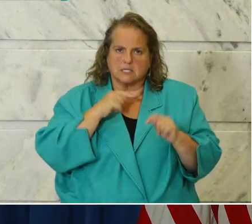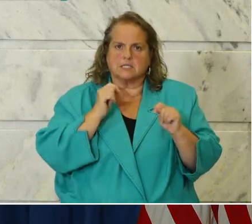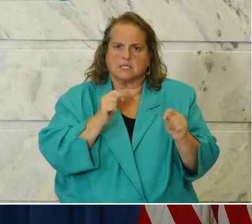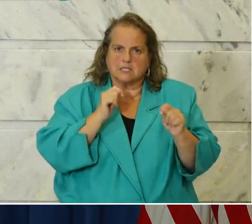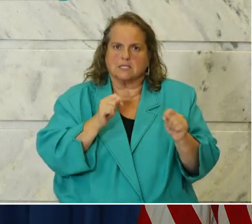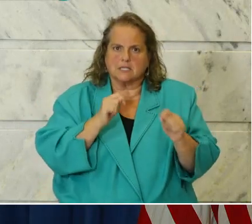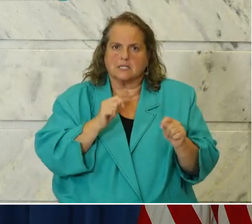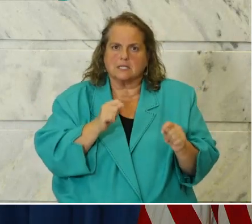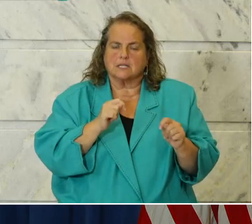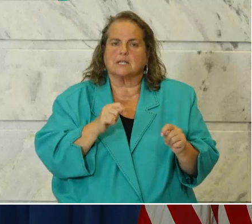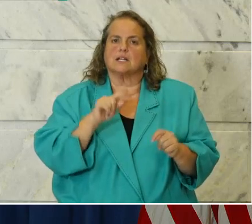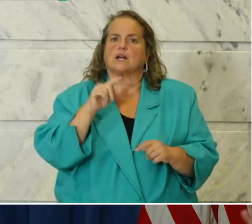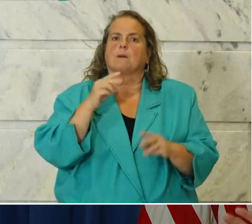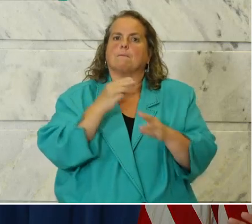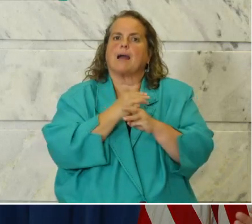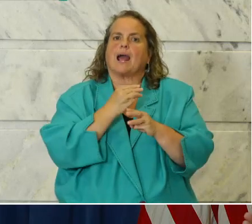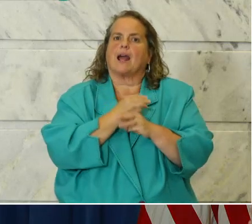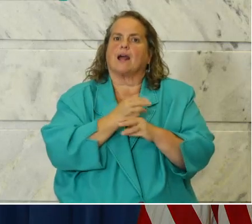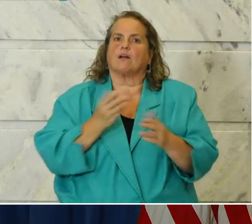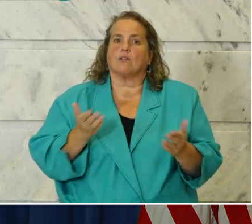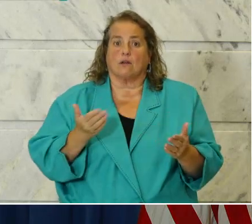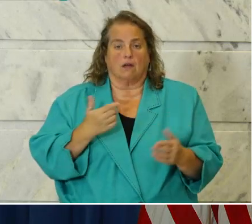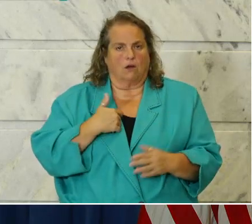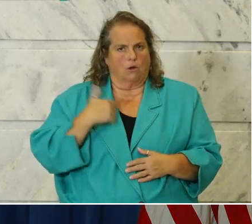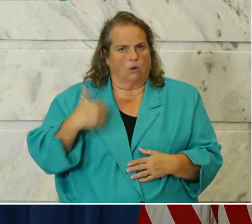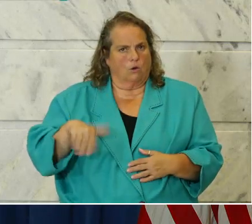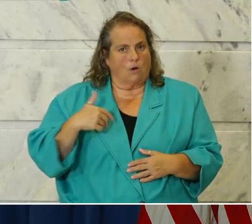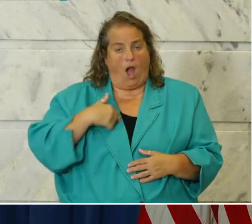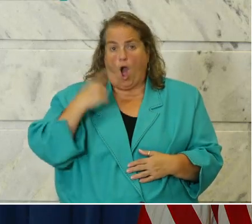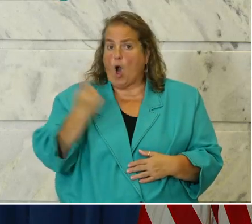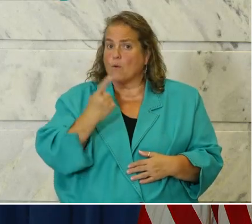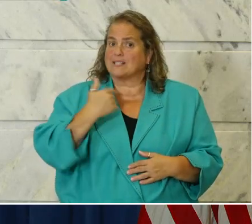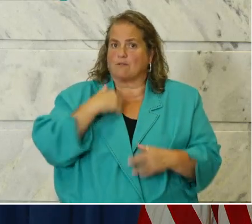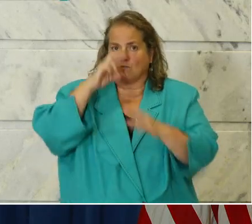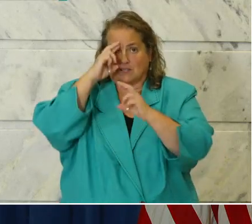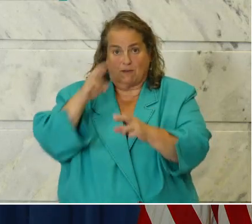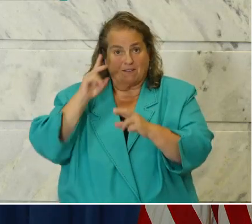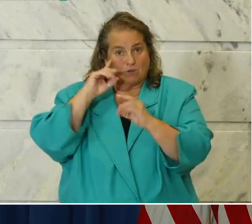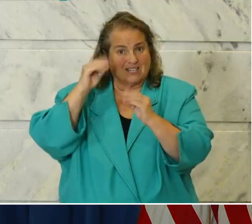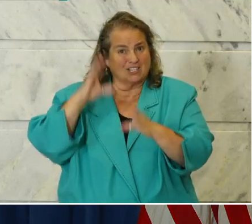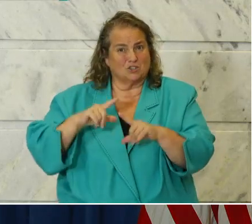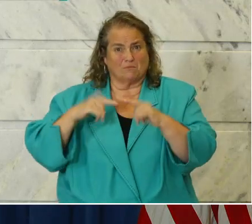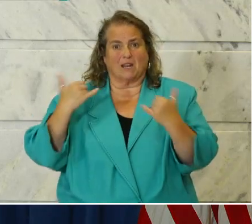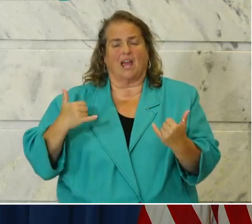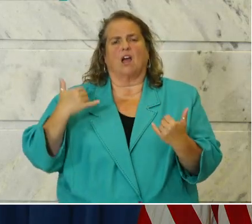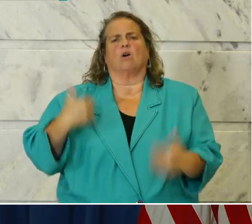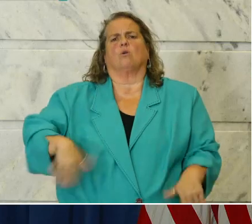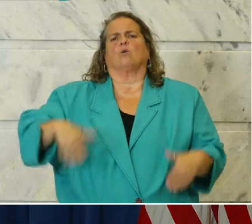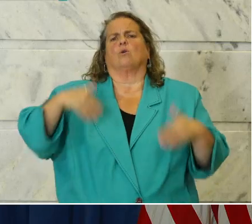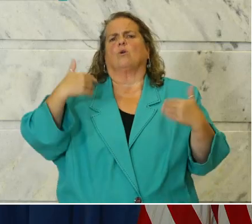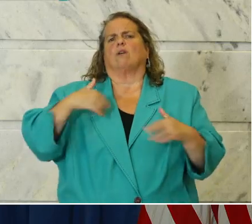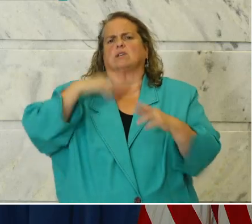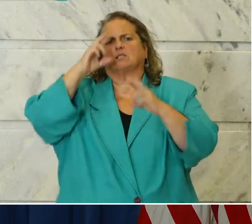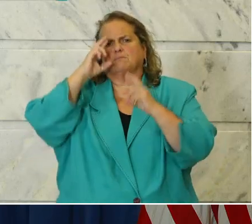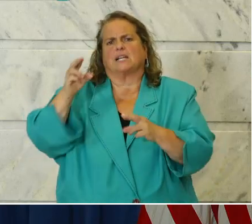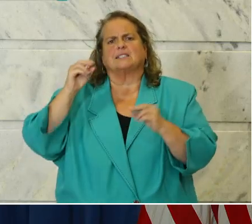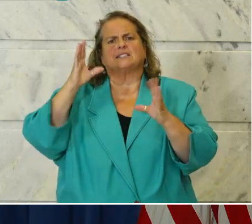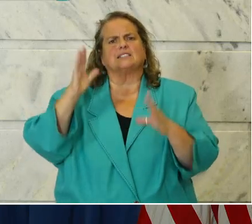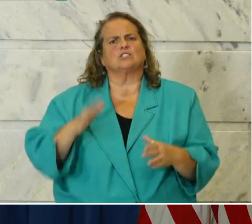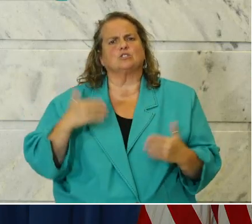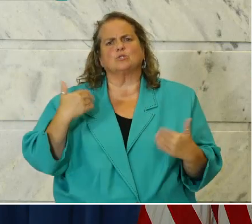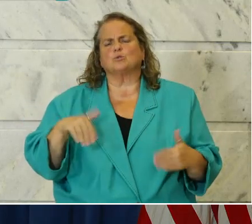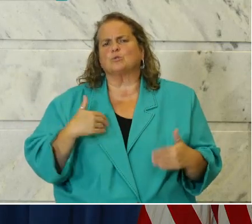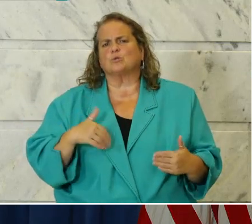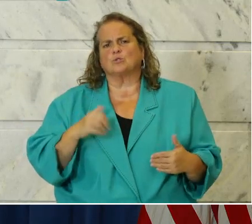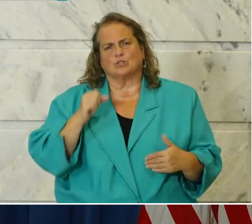And I always respected our teachers. I have newfound respect. But there's so much more our kids are missing out in school. And I